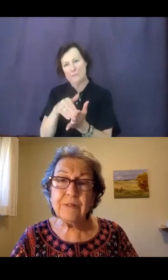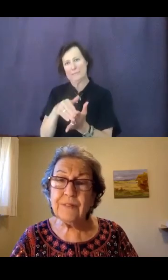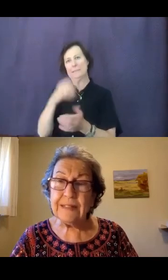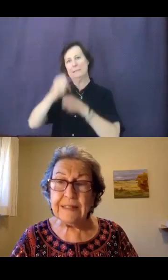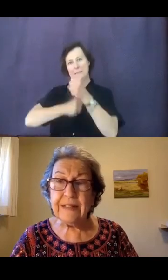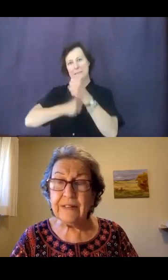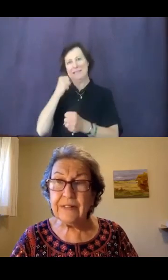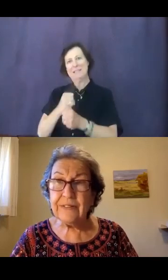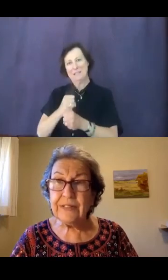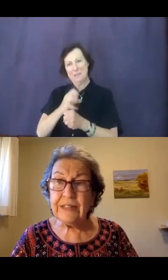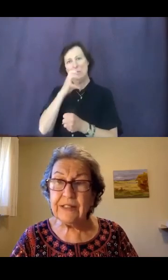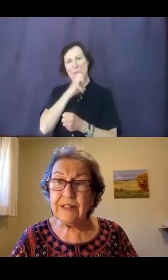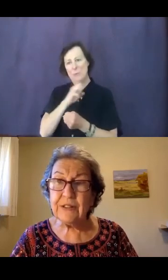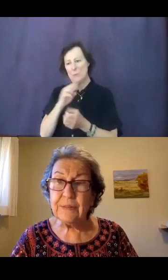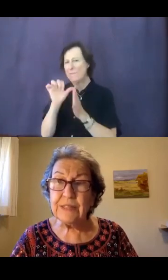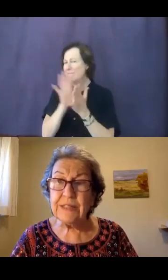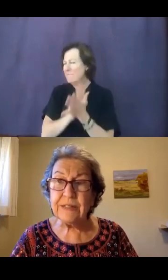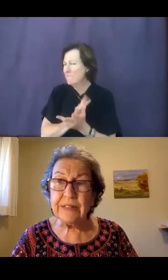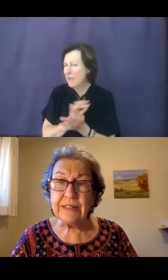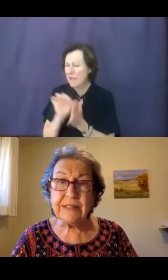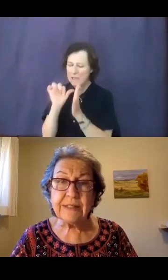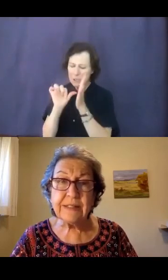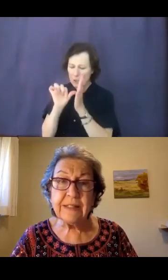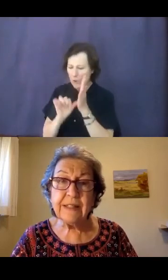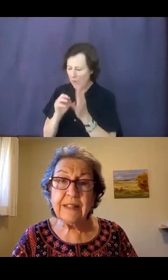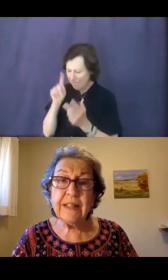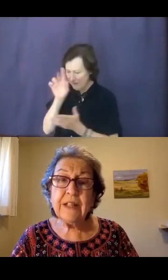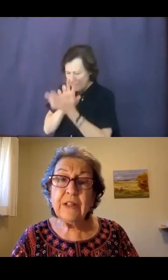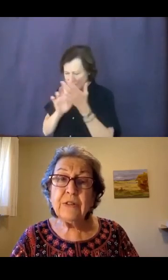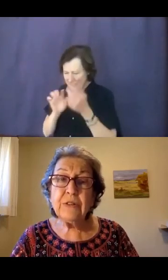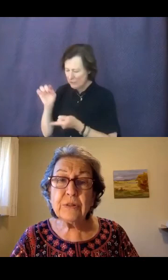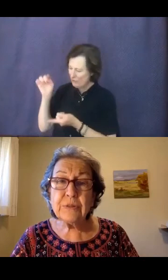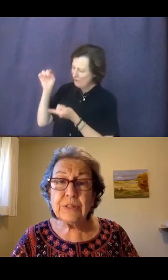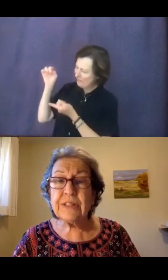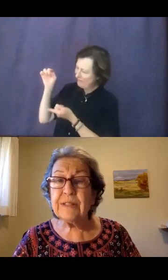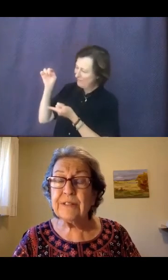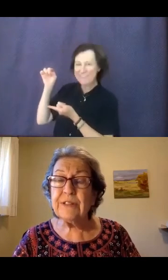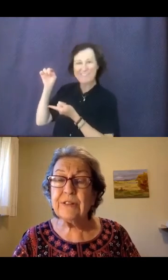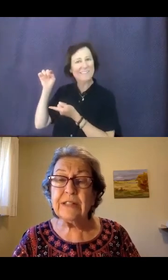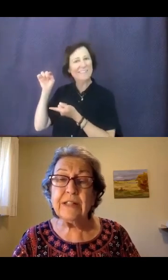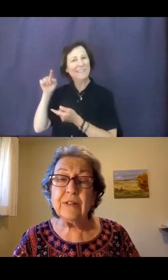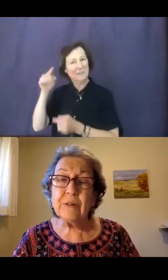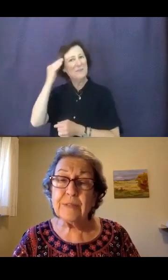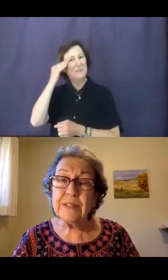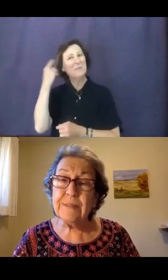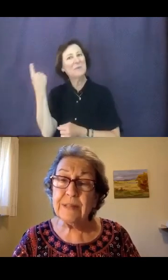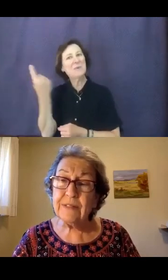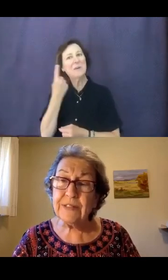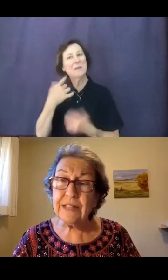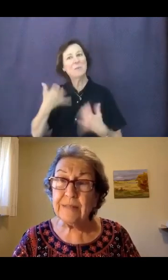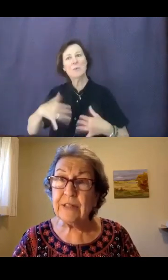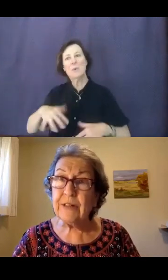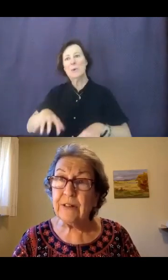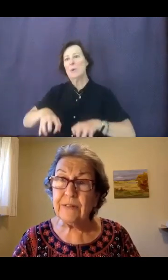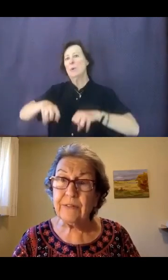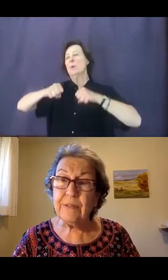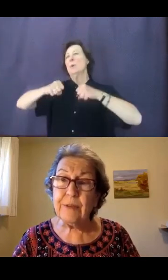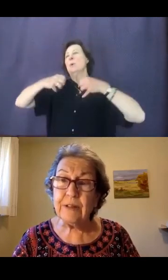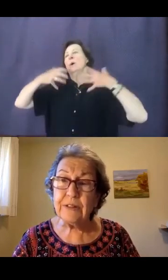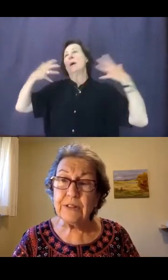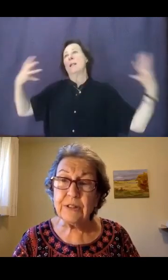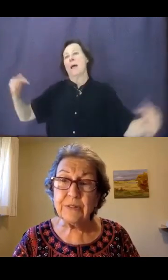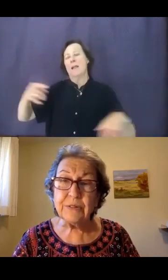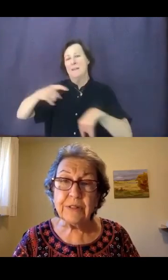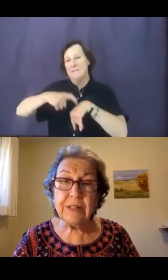So finely carved and so mysterious. You know that someone took an enormous amount of time to carve it from